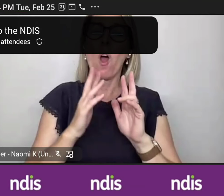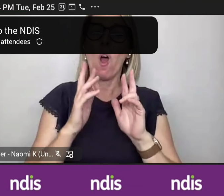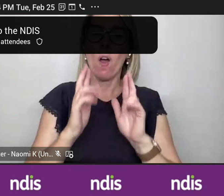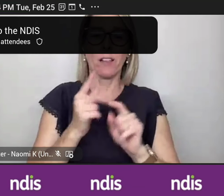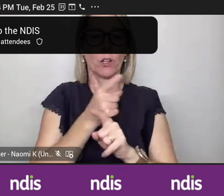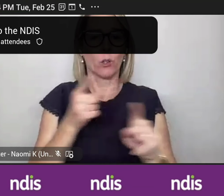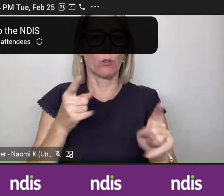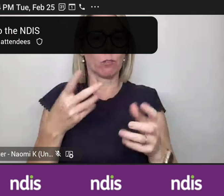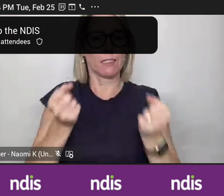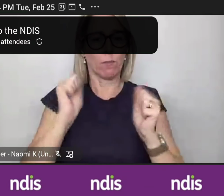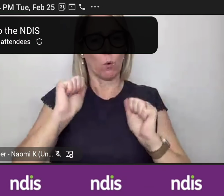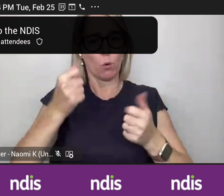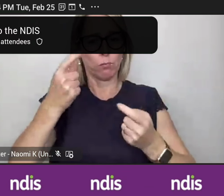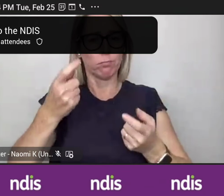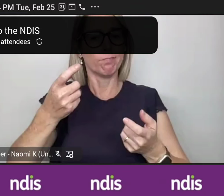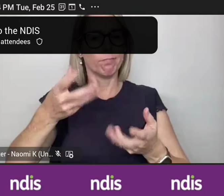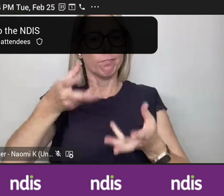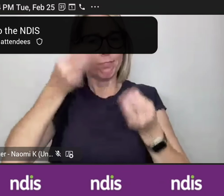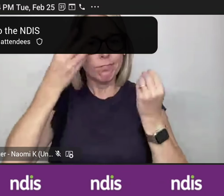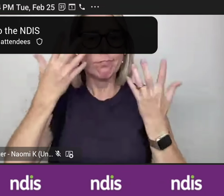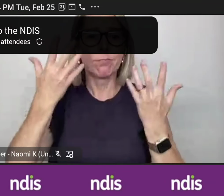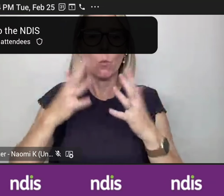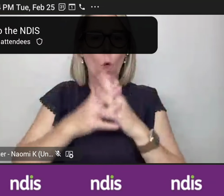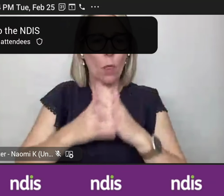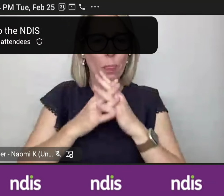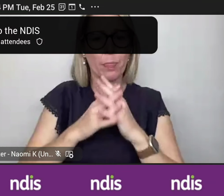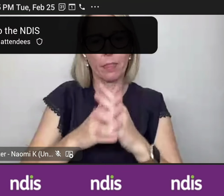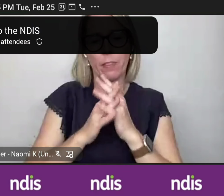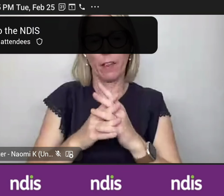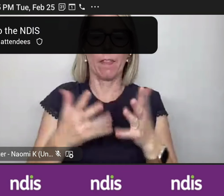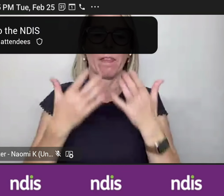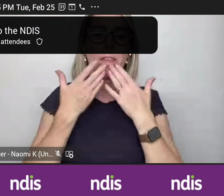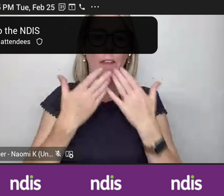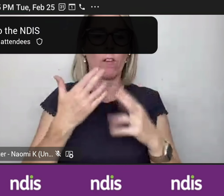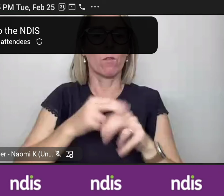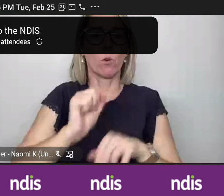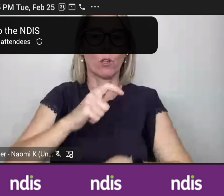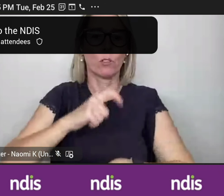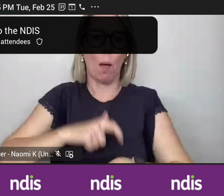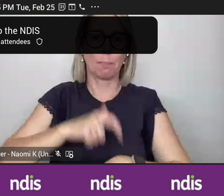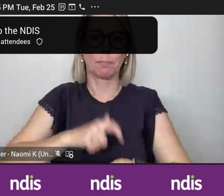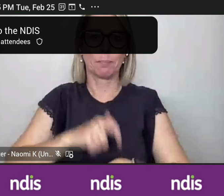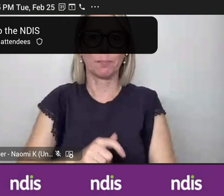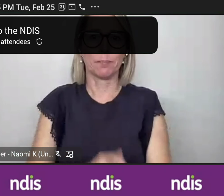all of this. And I thank you again for your time. Thanks, everyone.